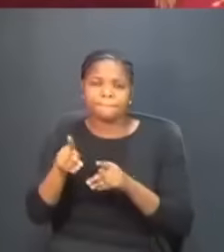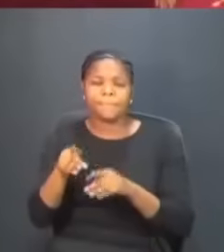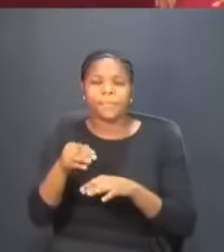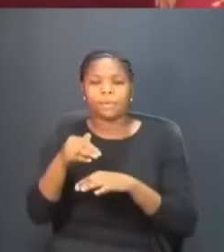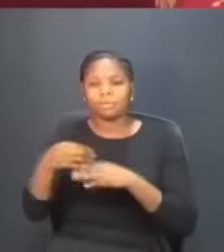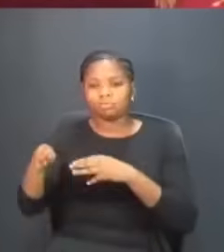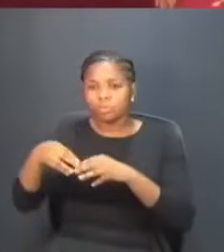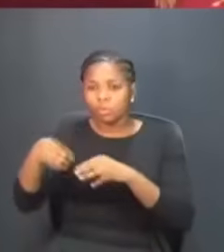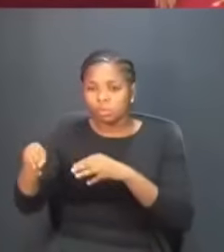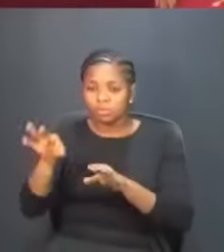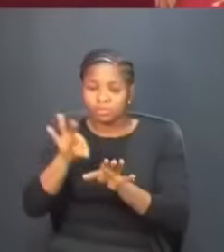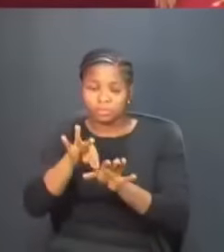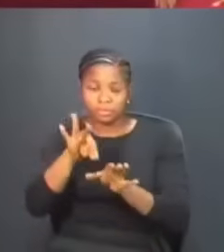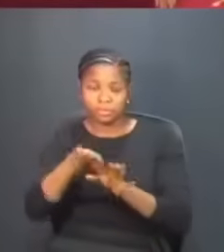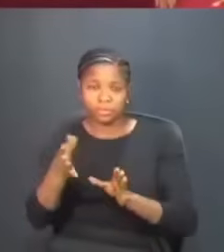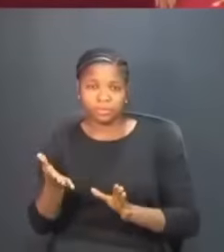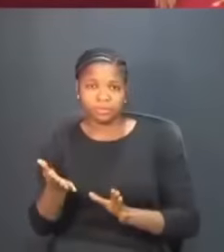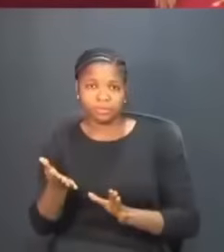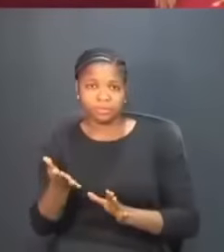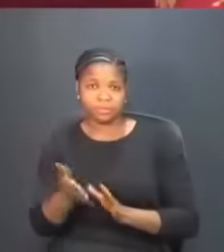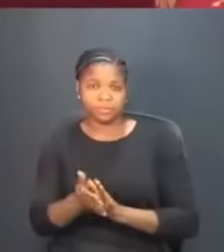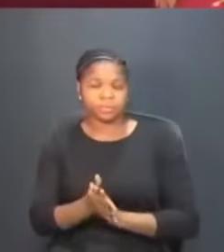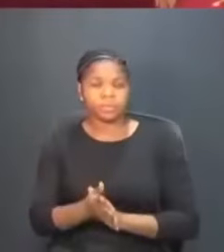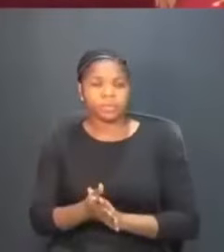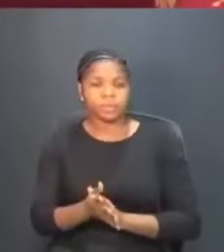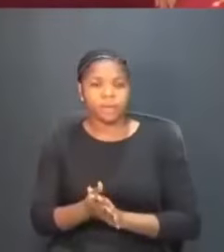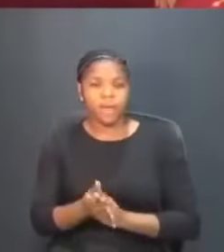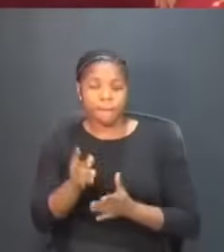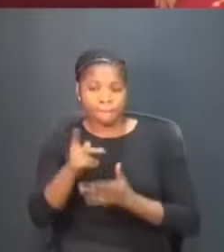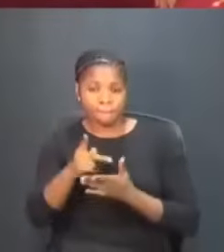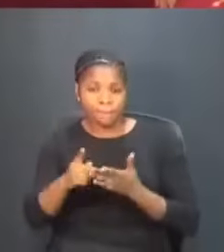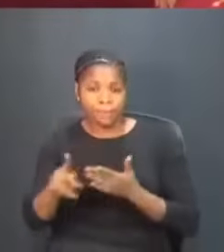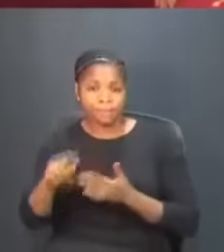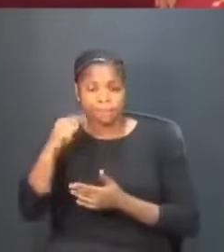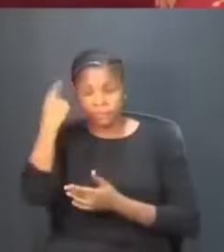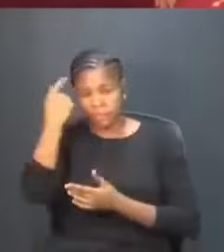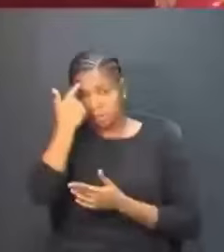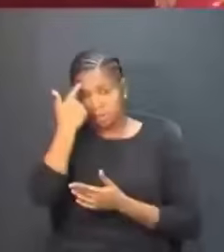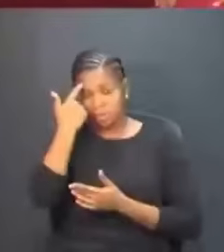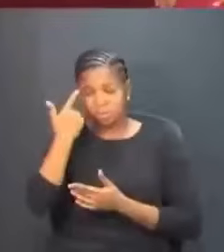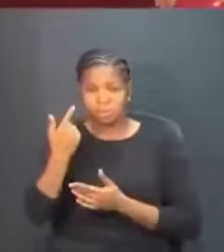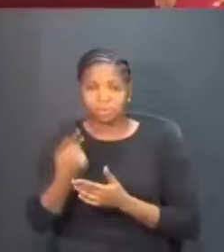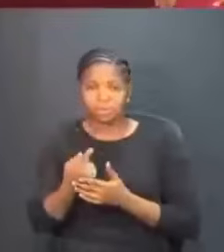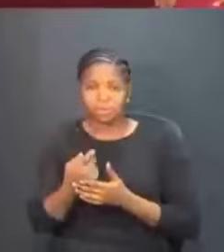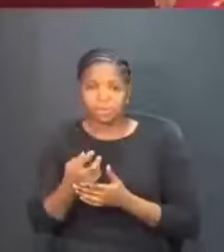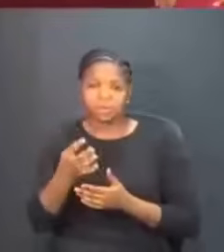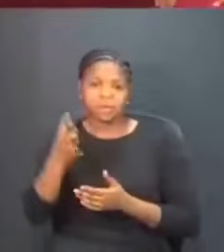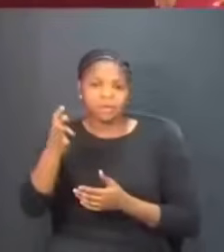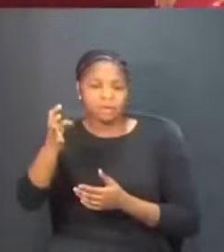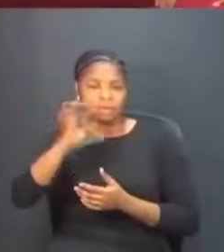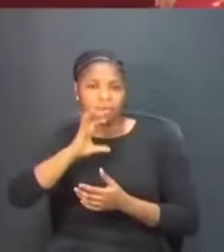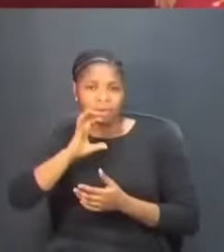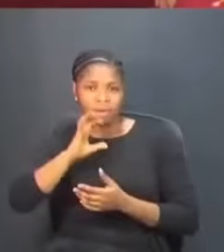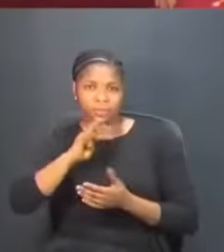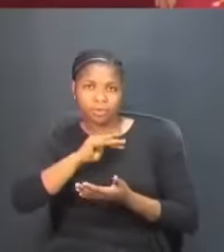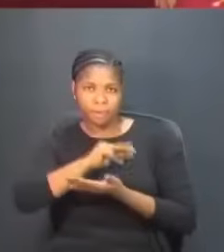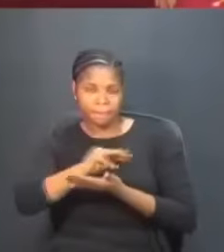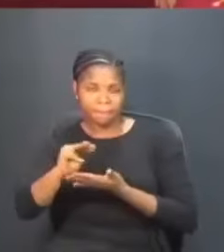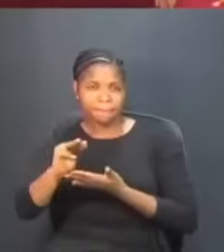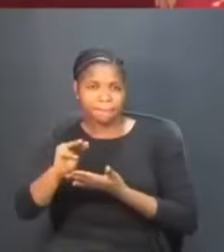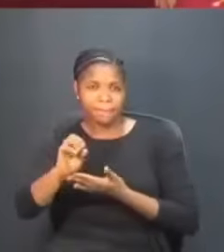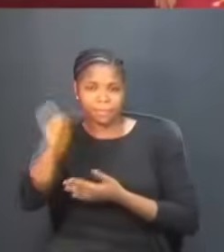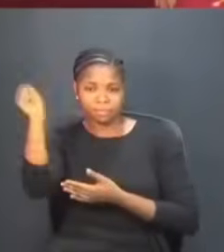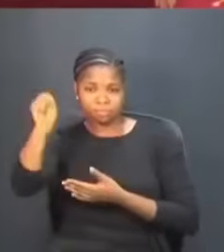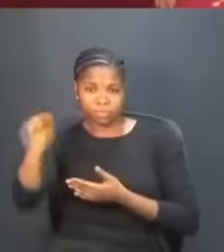on processing, as part of the government's $500 million investment in the oil